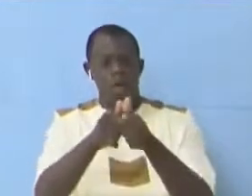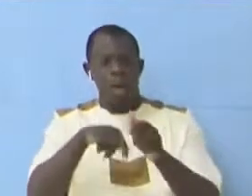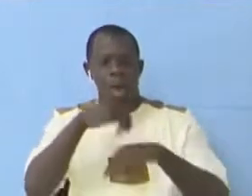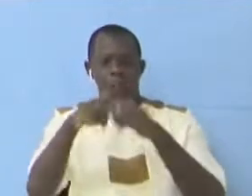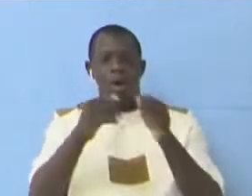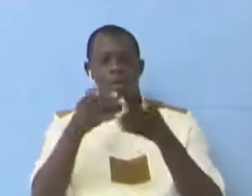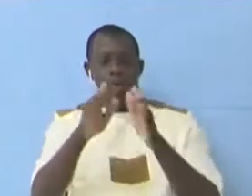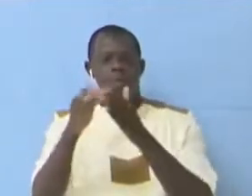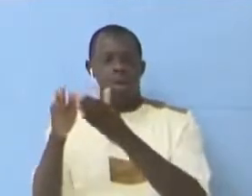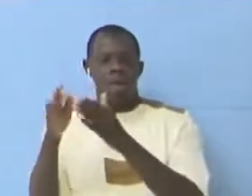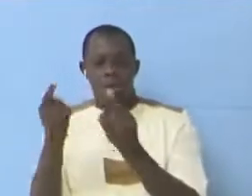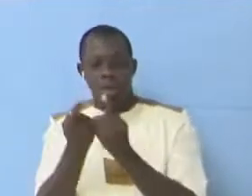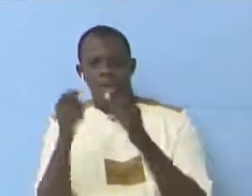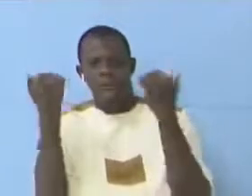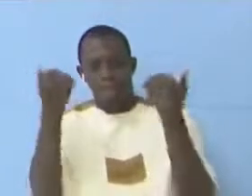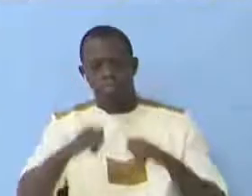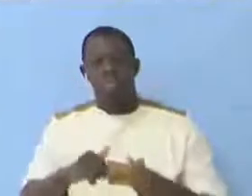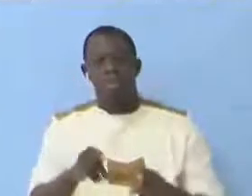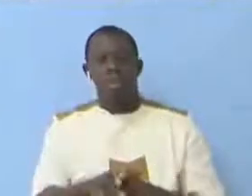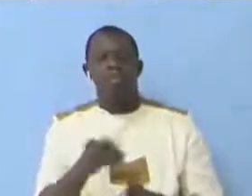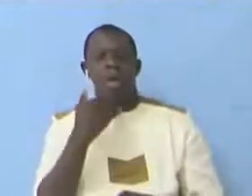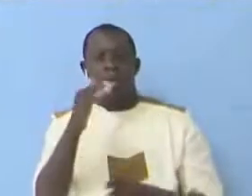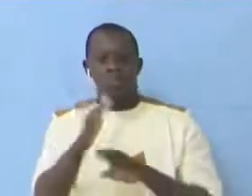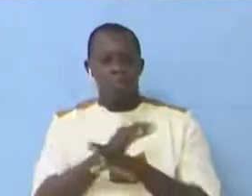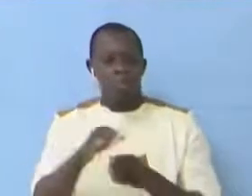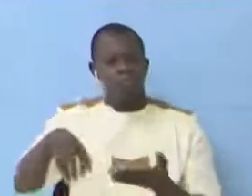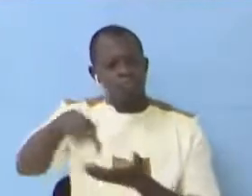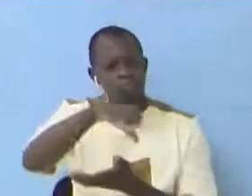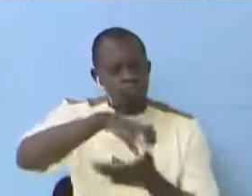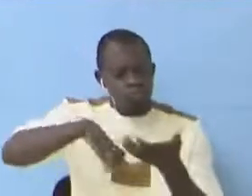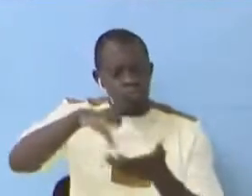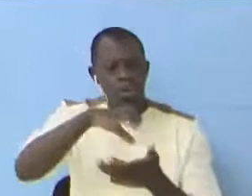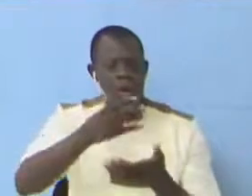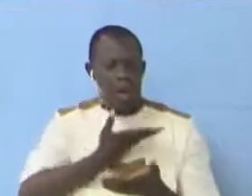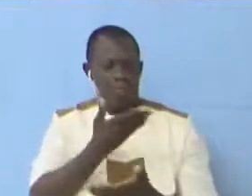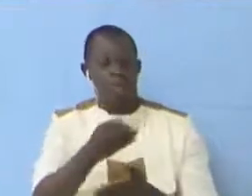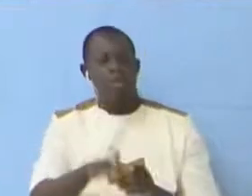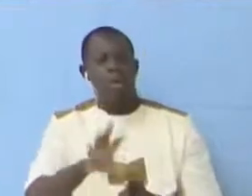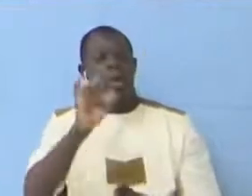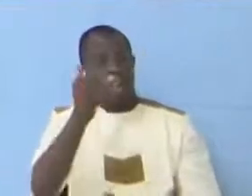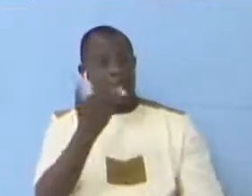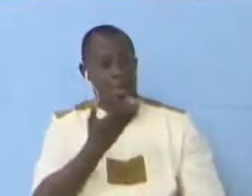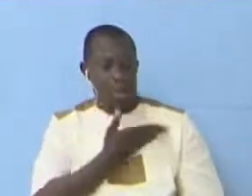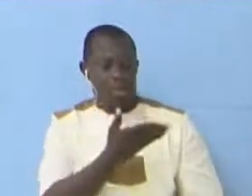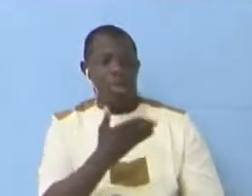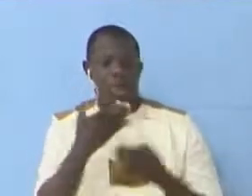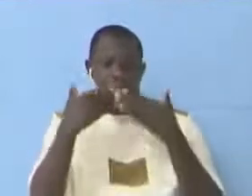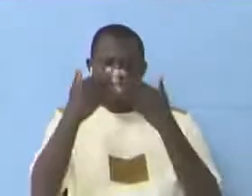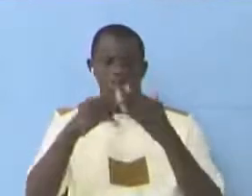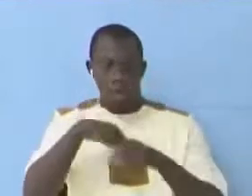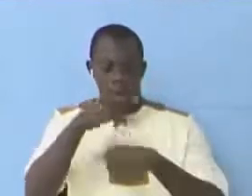ci biir liggéey bi. Was there chaos? Yes, there was. Tell us about it.